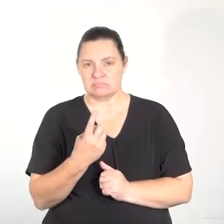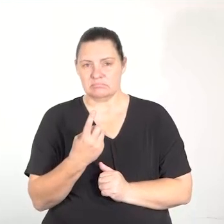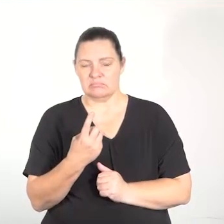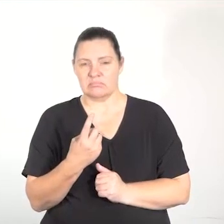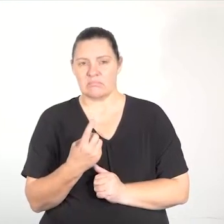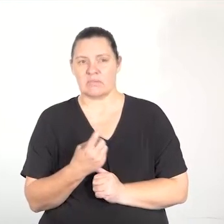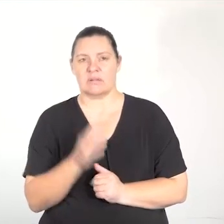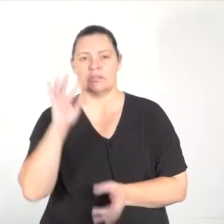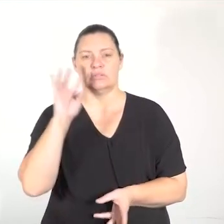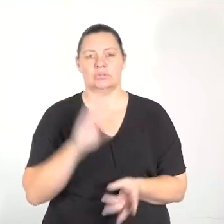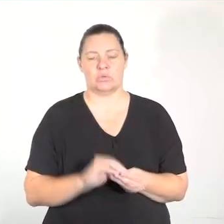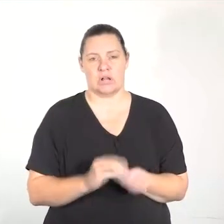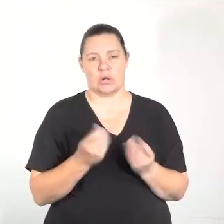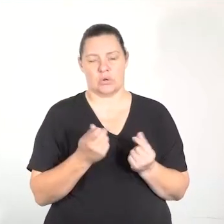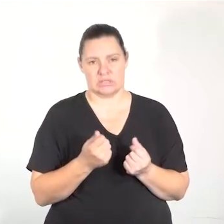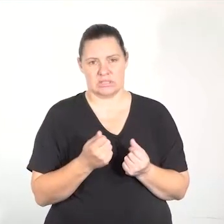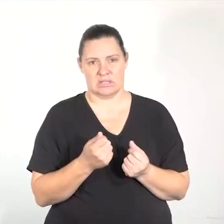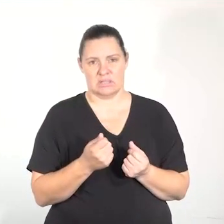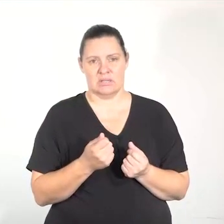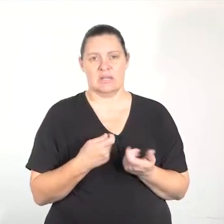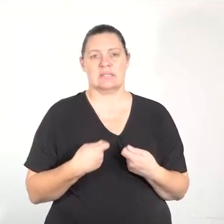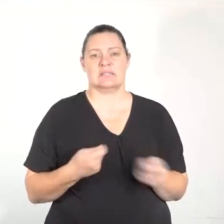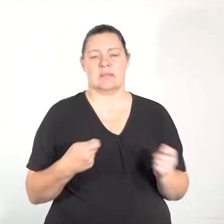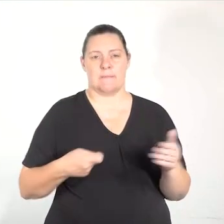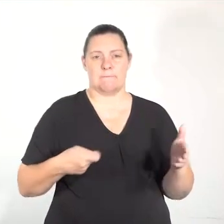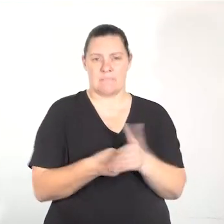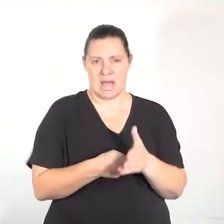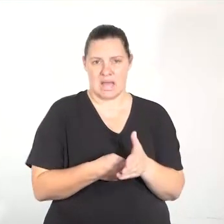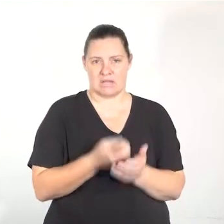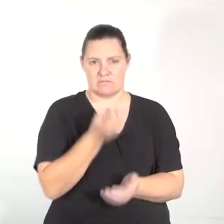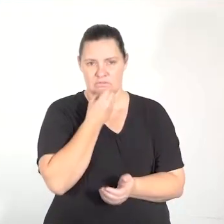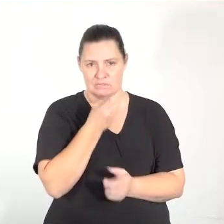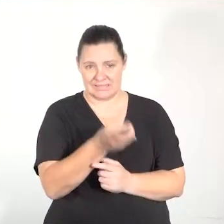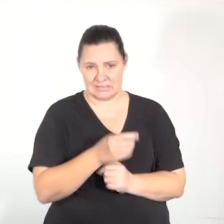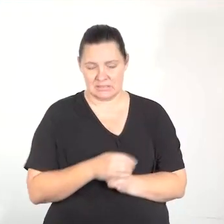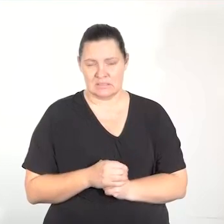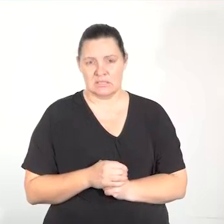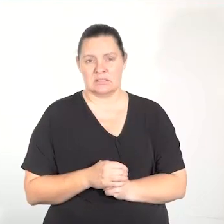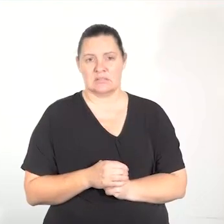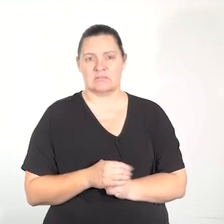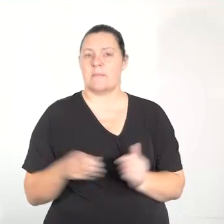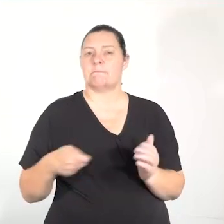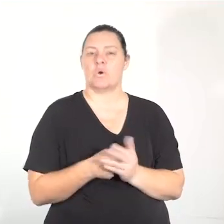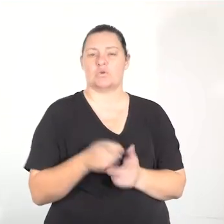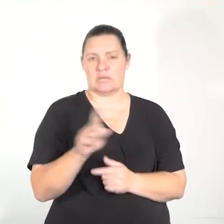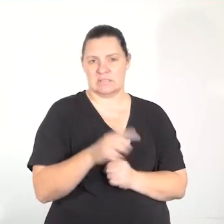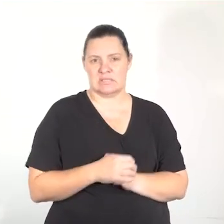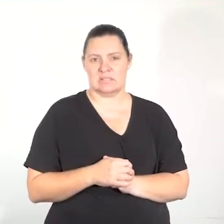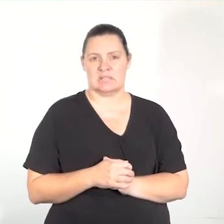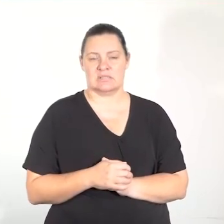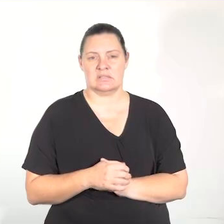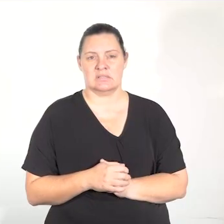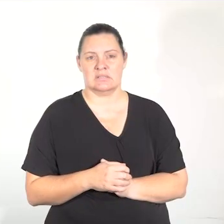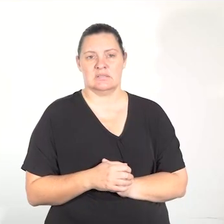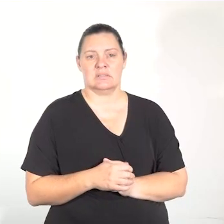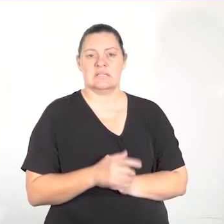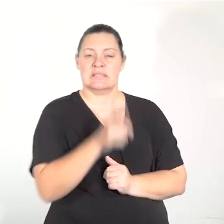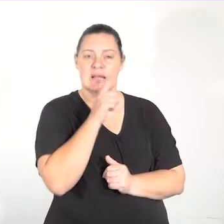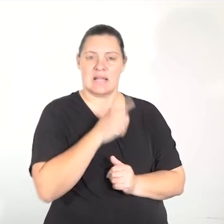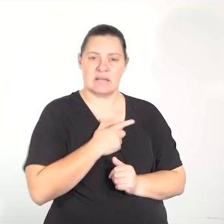multiplied by 15. 15 is not a prime number, so let's break it down. That's 2 multiplied by